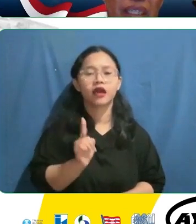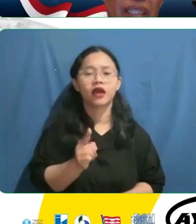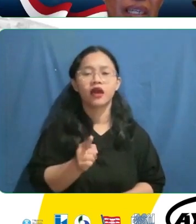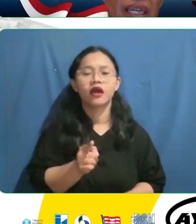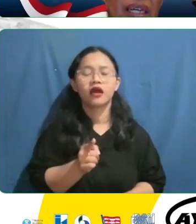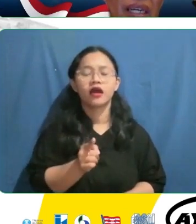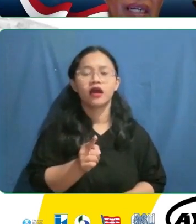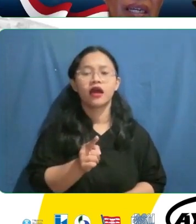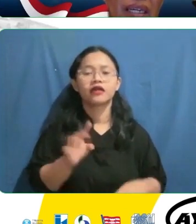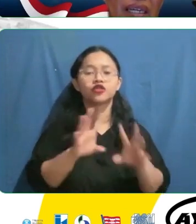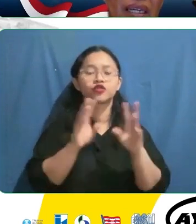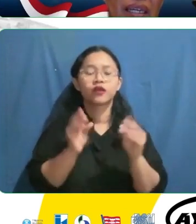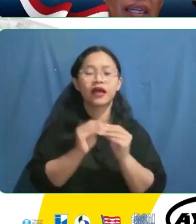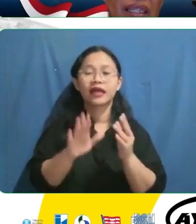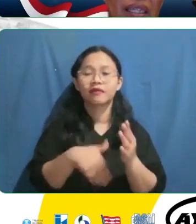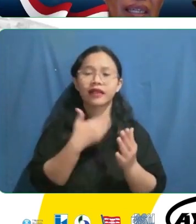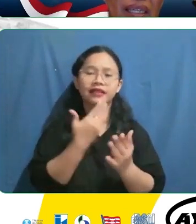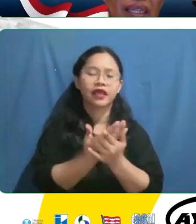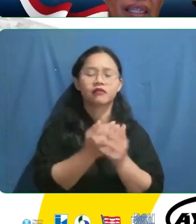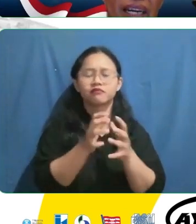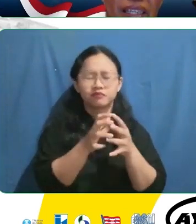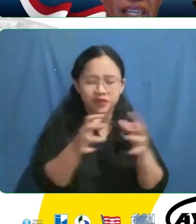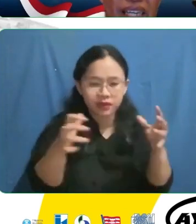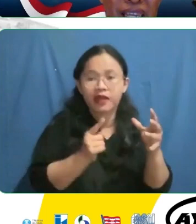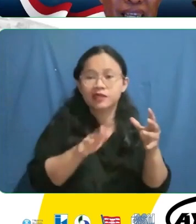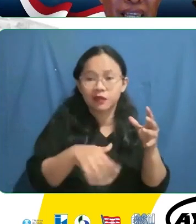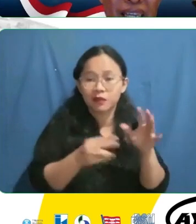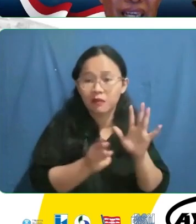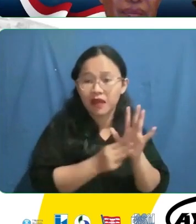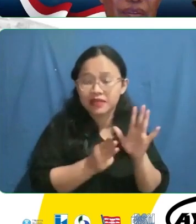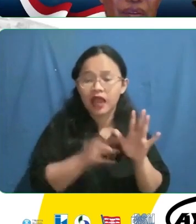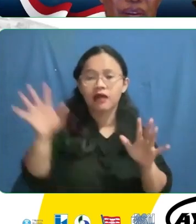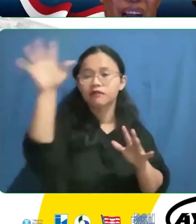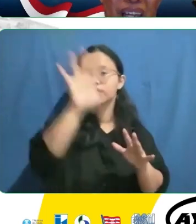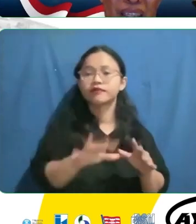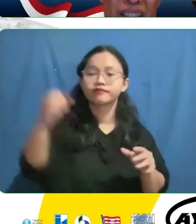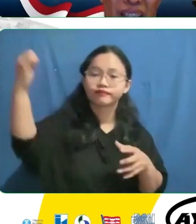diseases is decreasing, yeah, up to